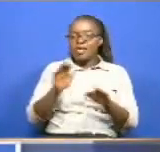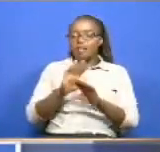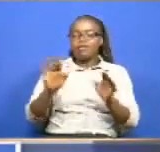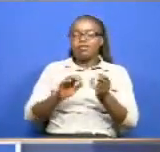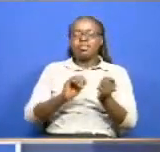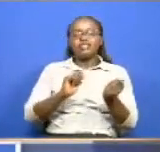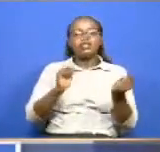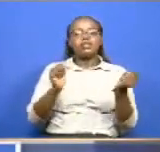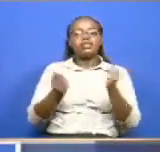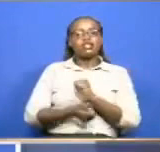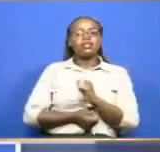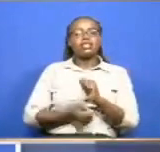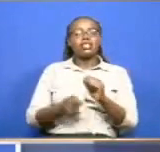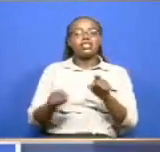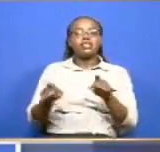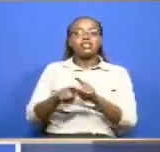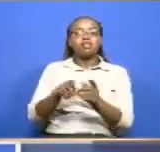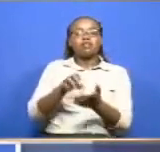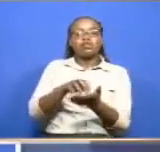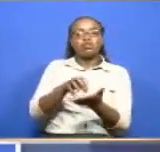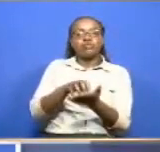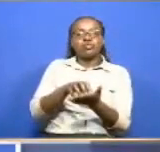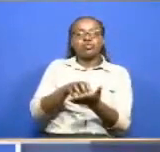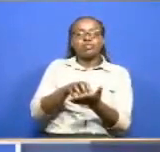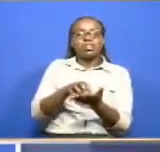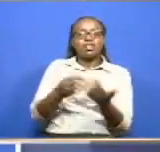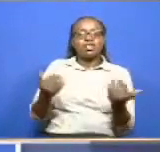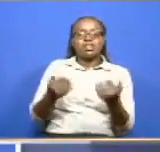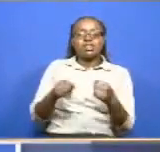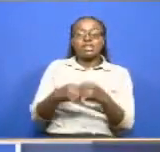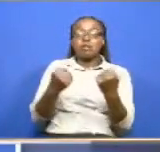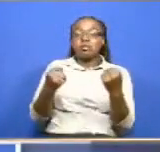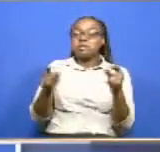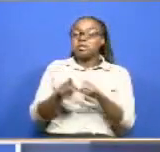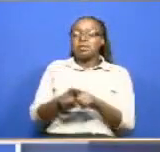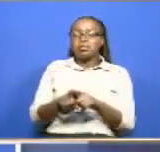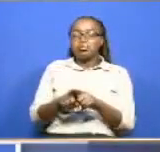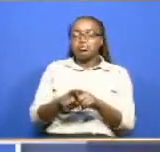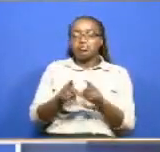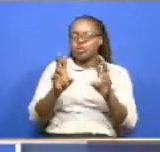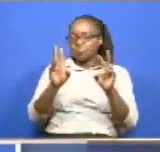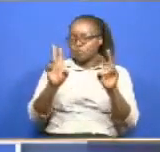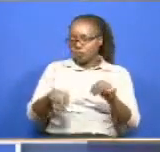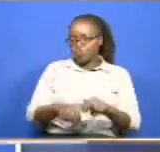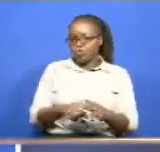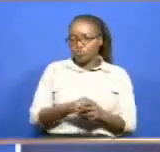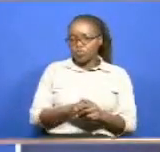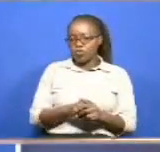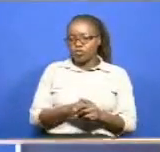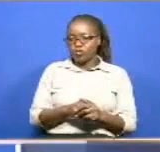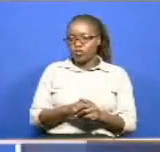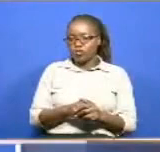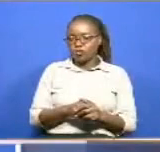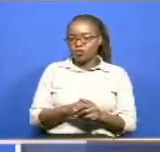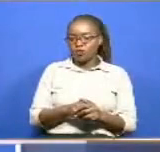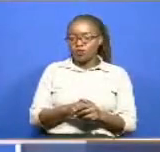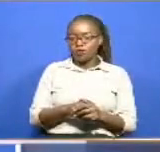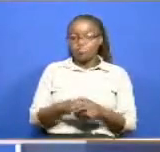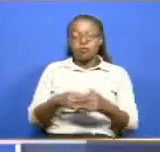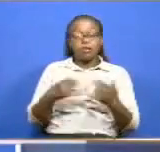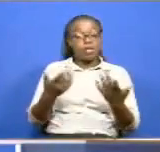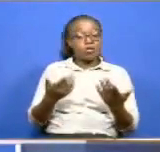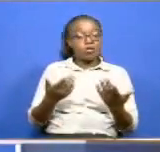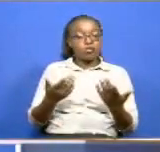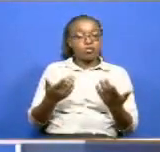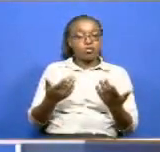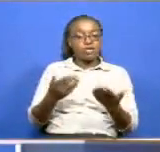the situations whereby things don't happen the way we expected them. And this, to me,